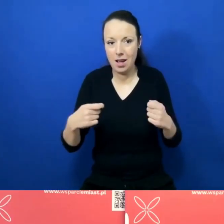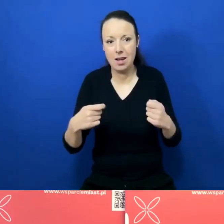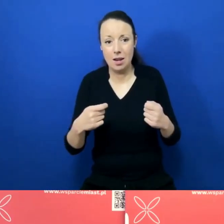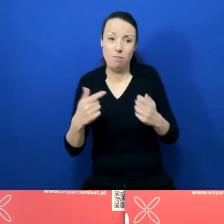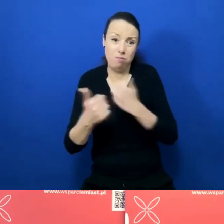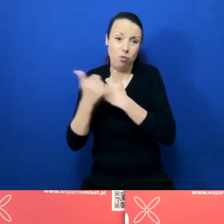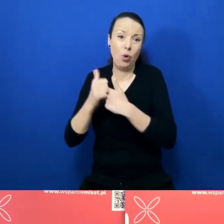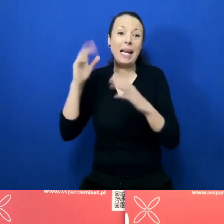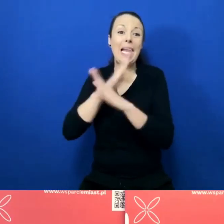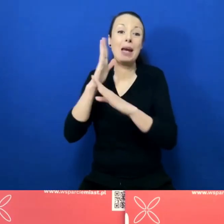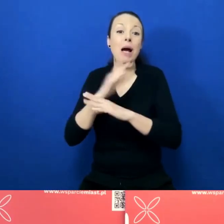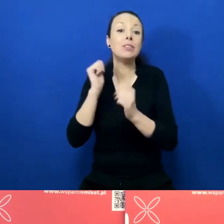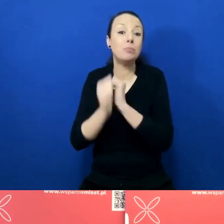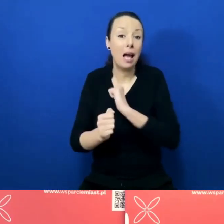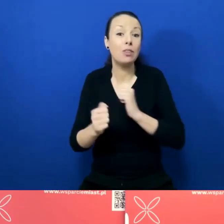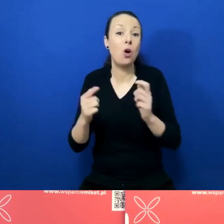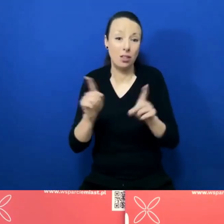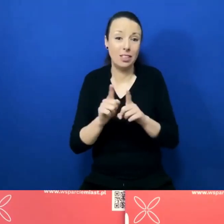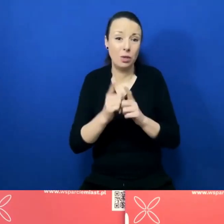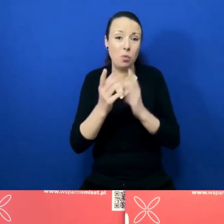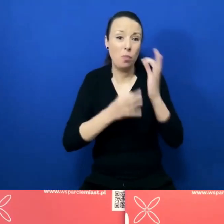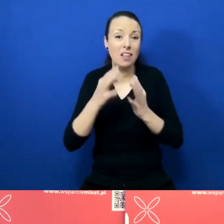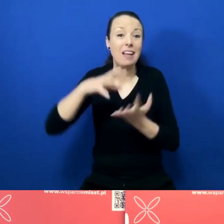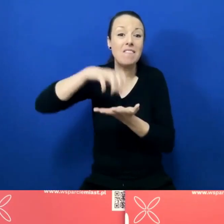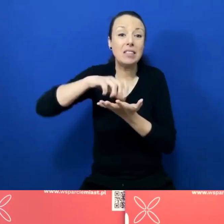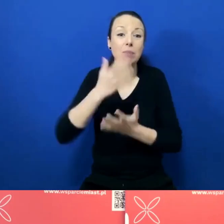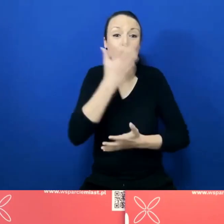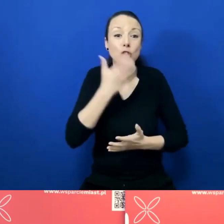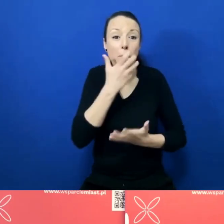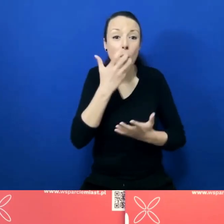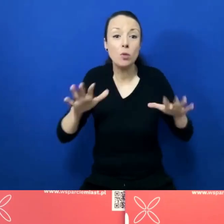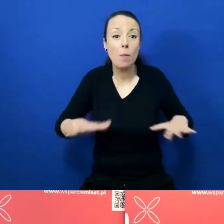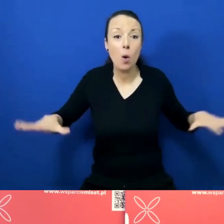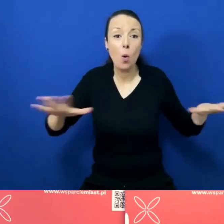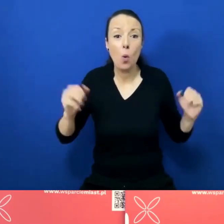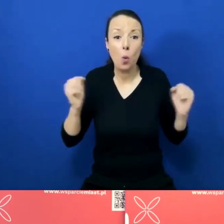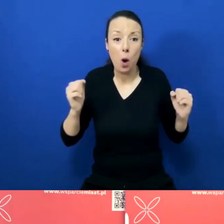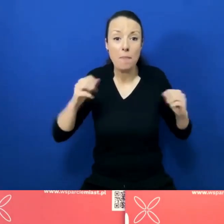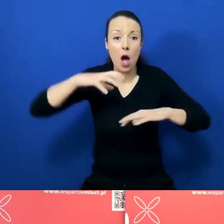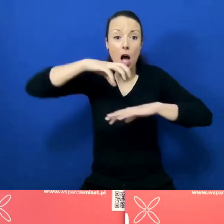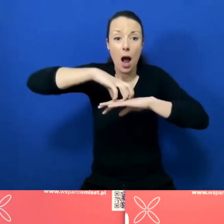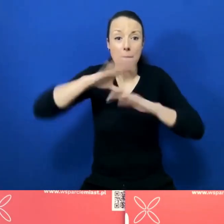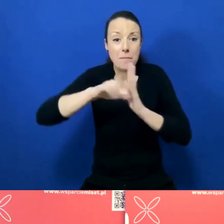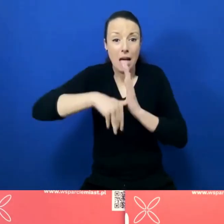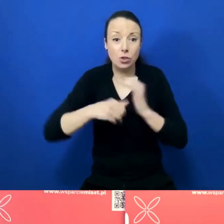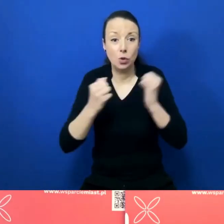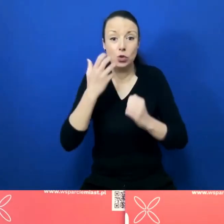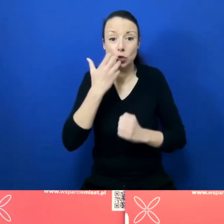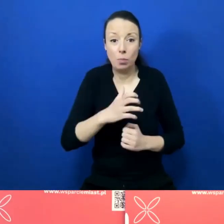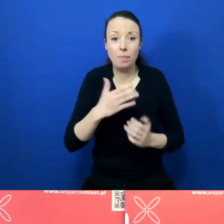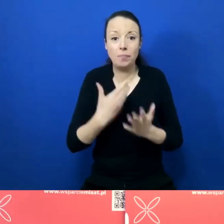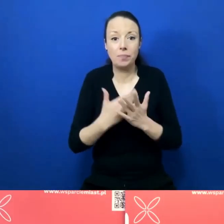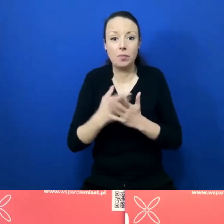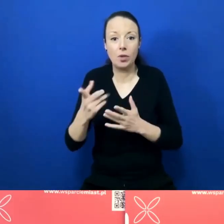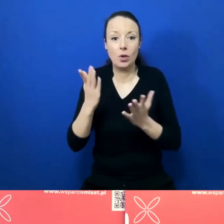the problems that are posed by climate changes with regard to heat waves. And we have with us Ms. Johanna von